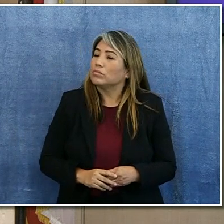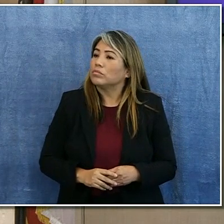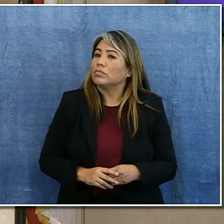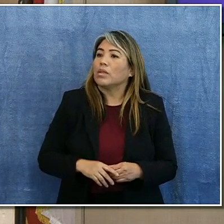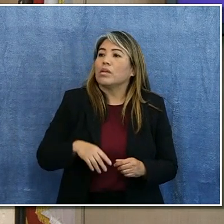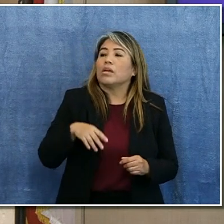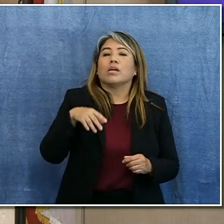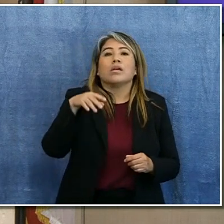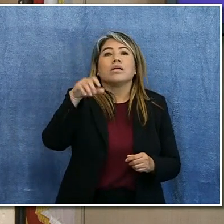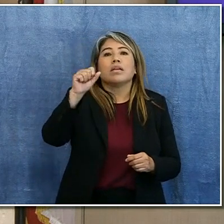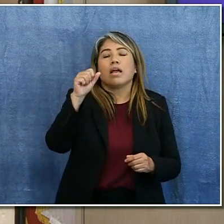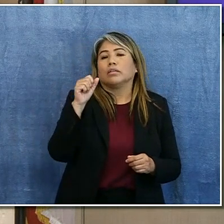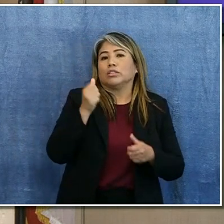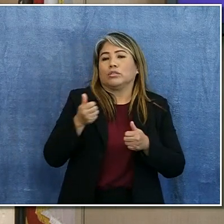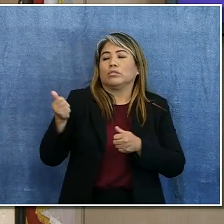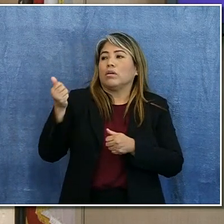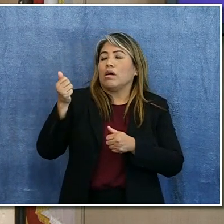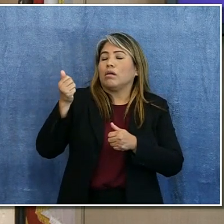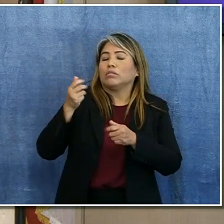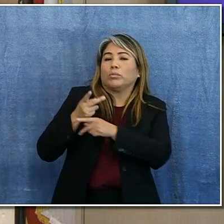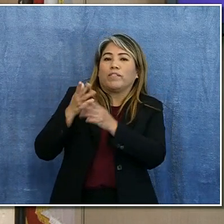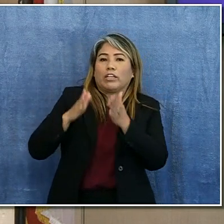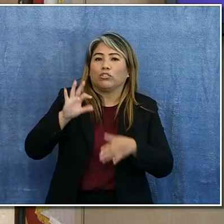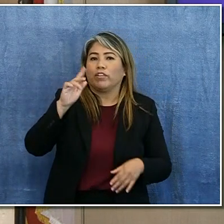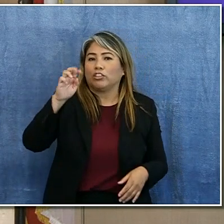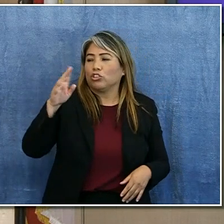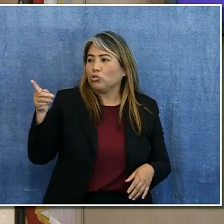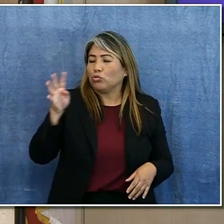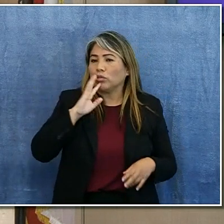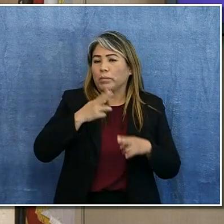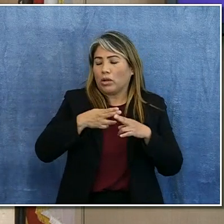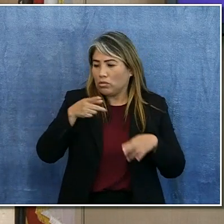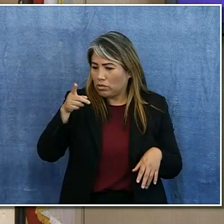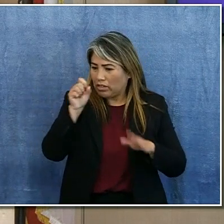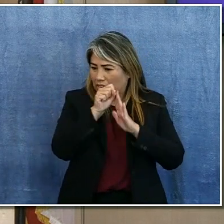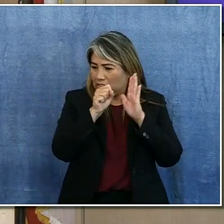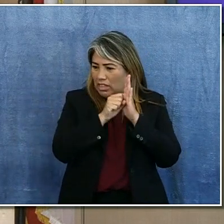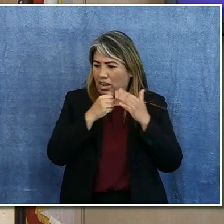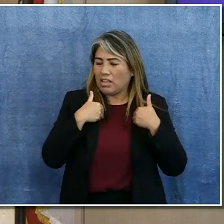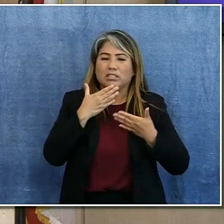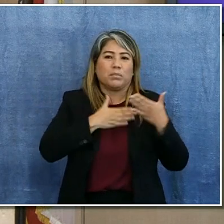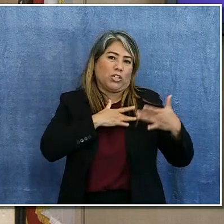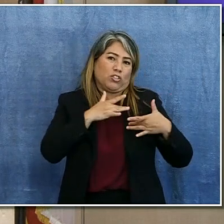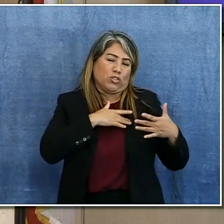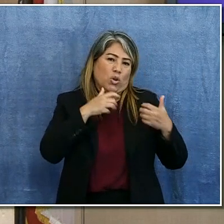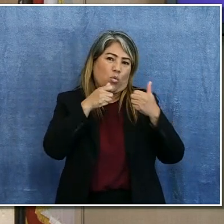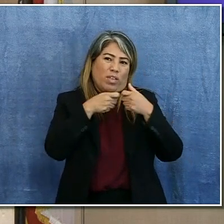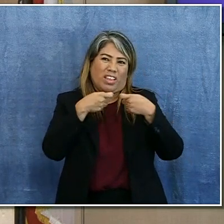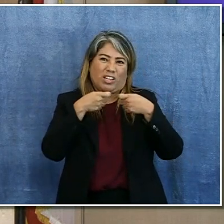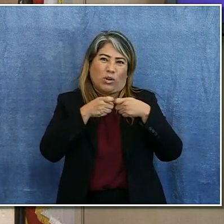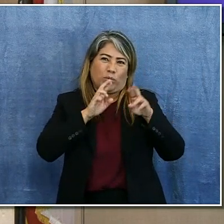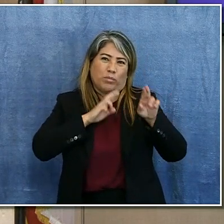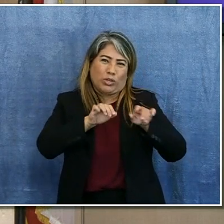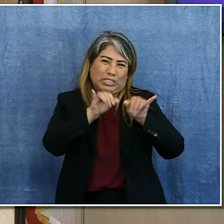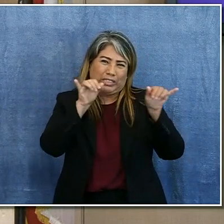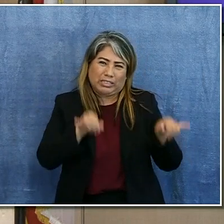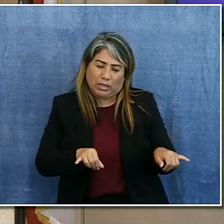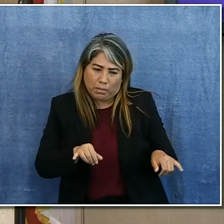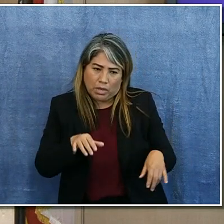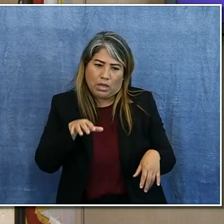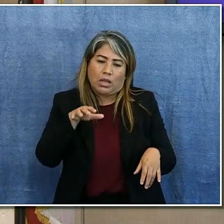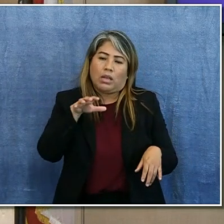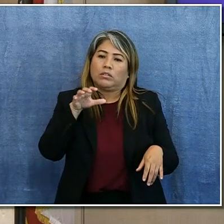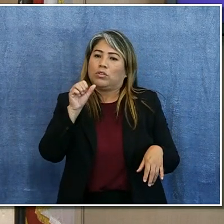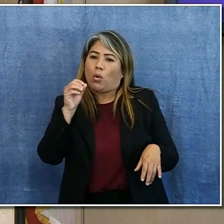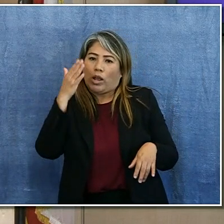Yeah, Supervisor Fletcher, you touched on the state had some concerns with the electronic reporting system for infectious